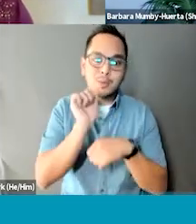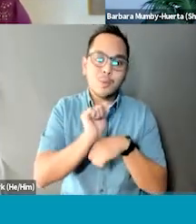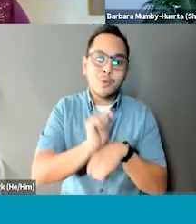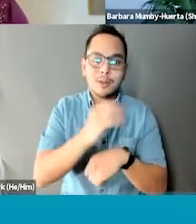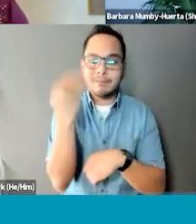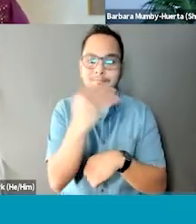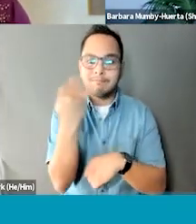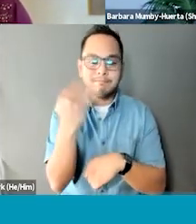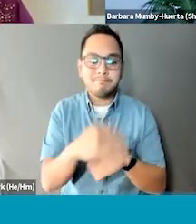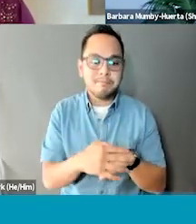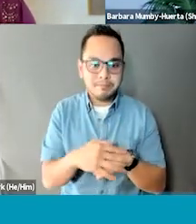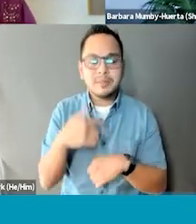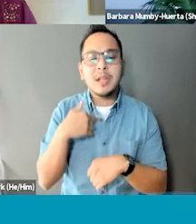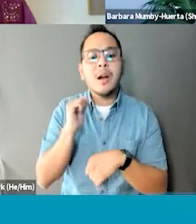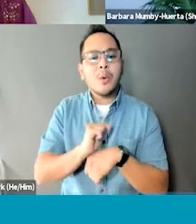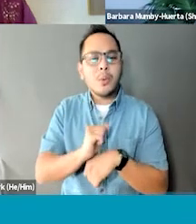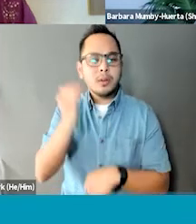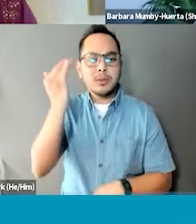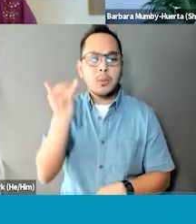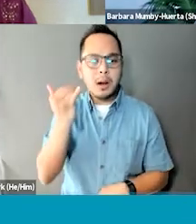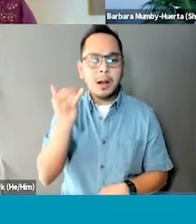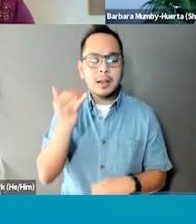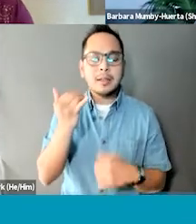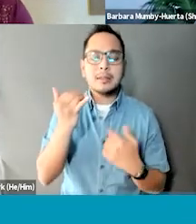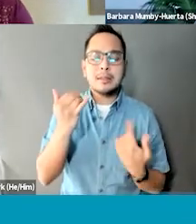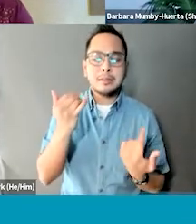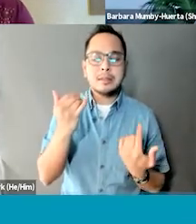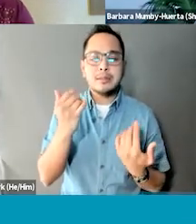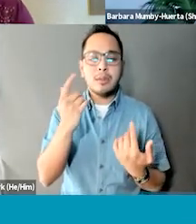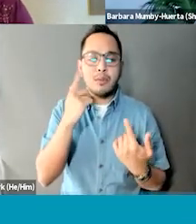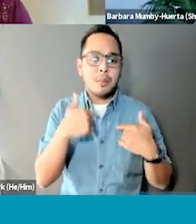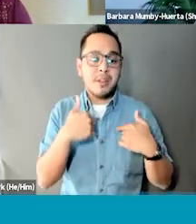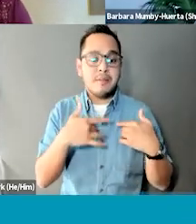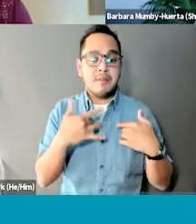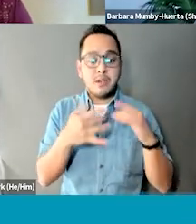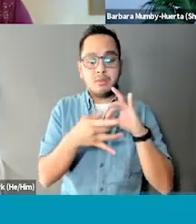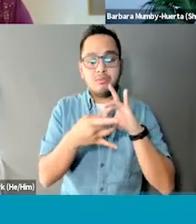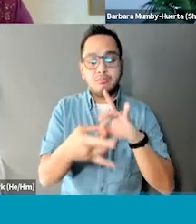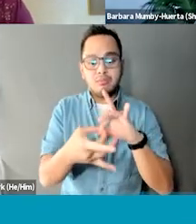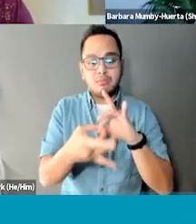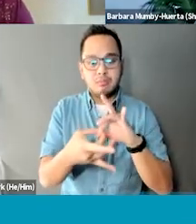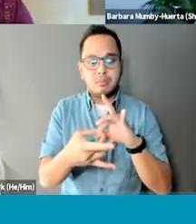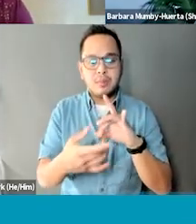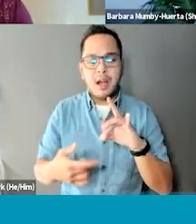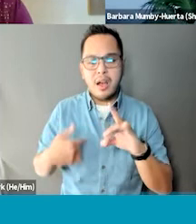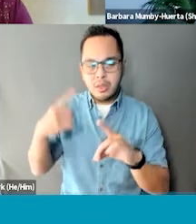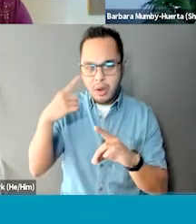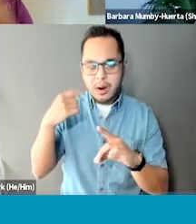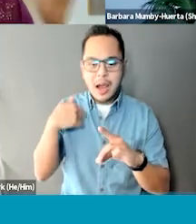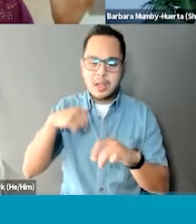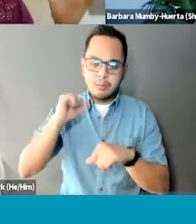I was working because I needed to feel it. In order to belong, I thought I had to kill myself working